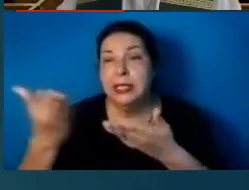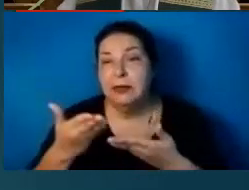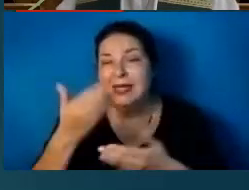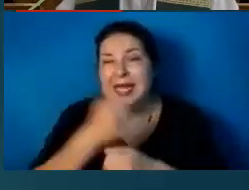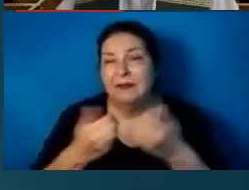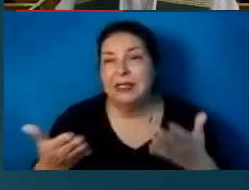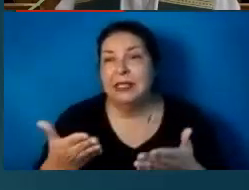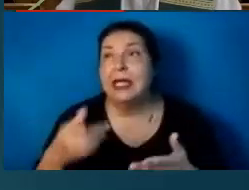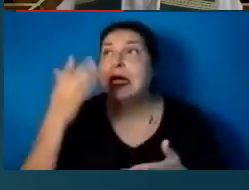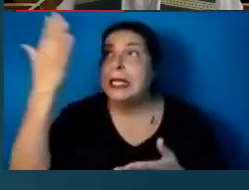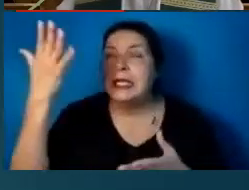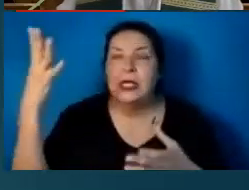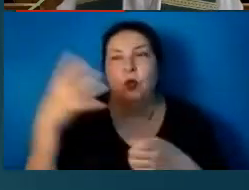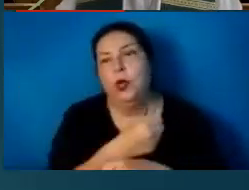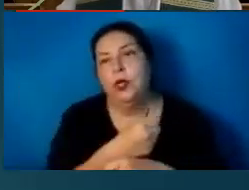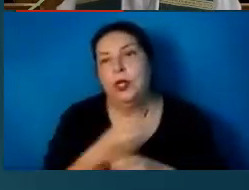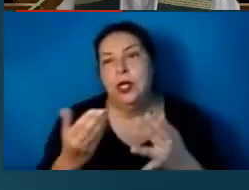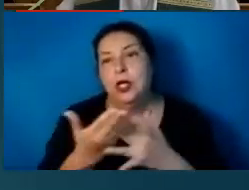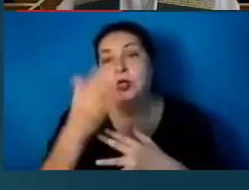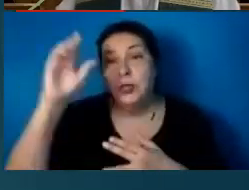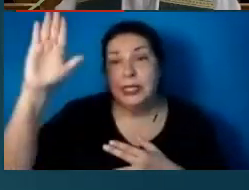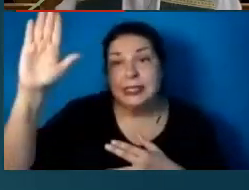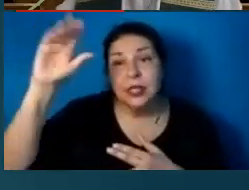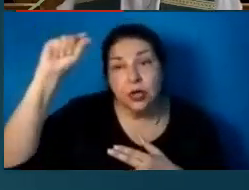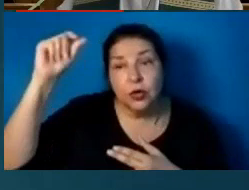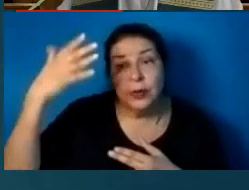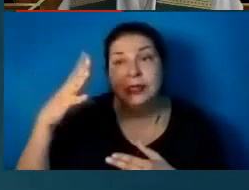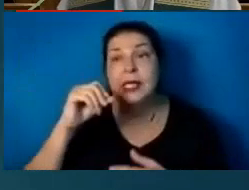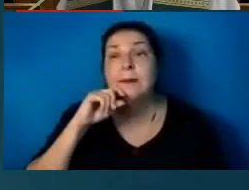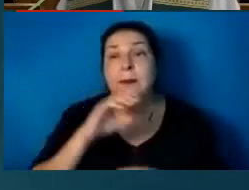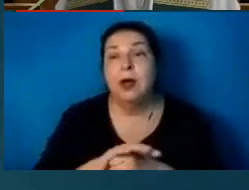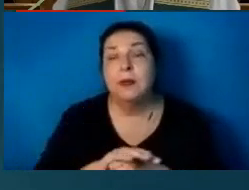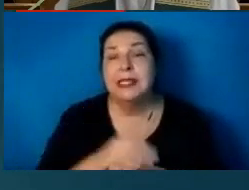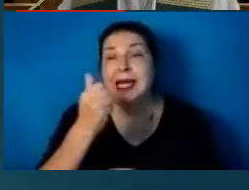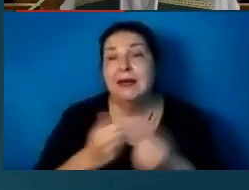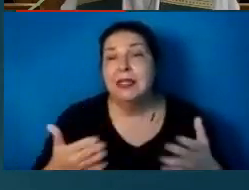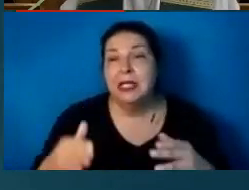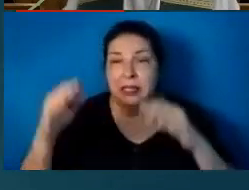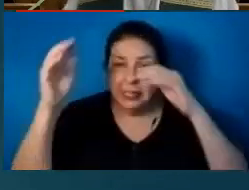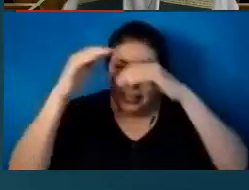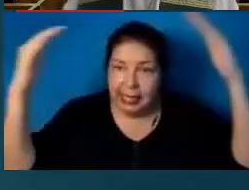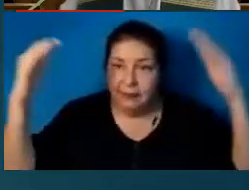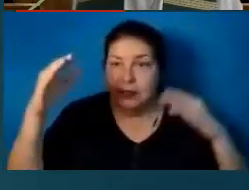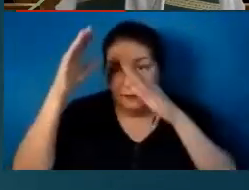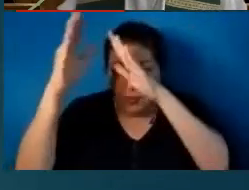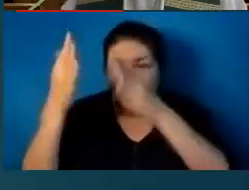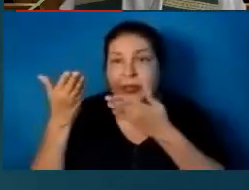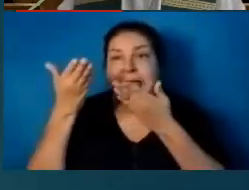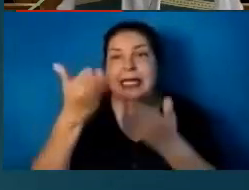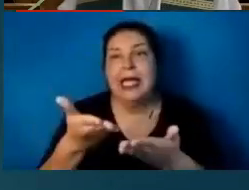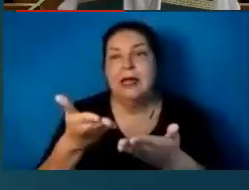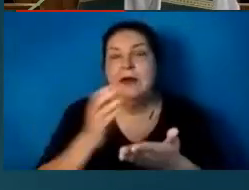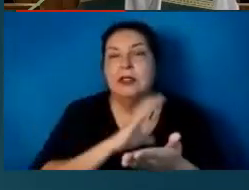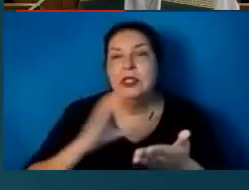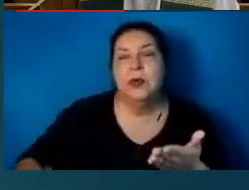has won, and by his grace and promise, everything the Heavenly Father has given to him. This